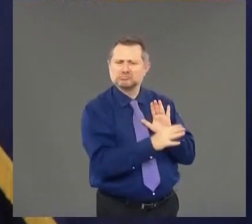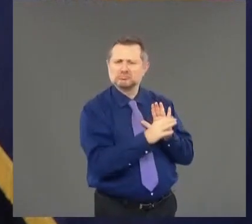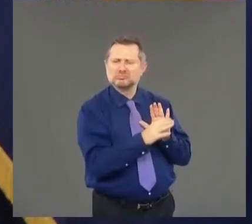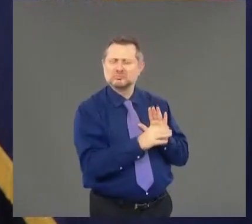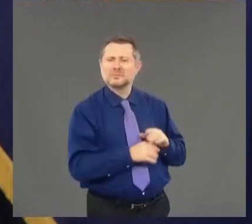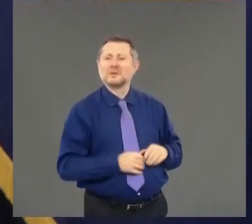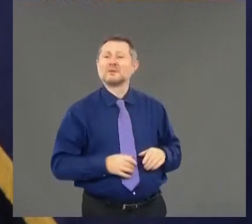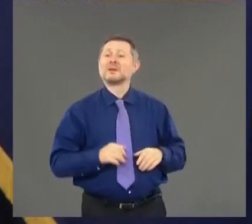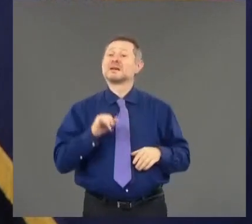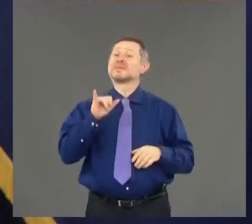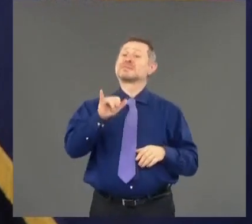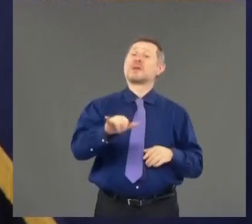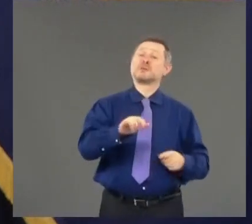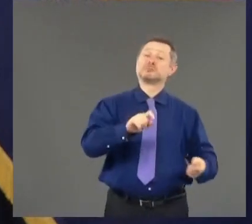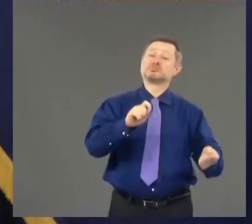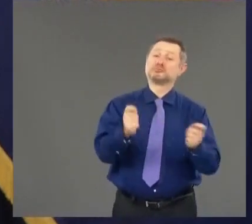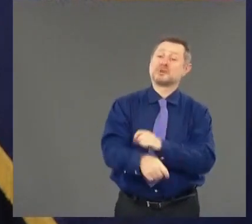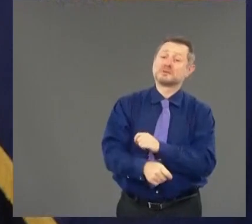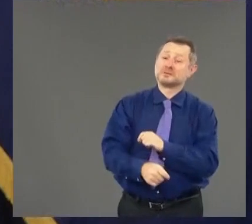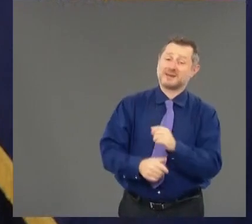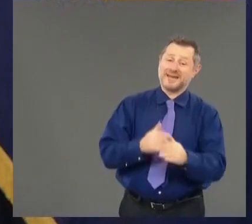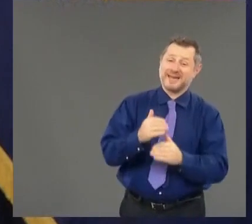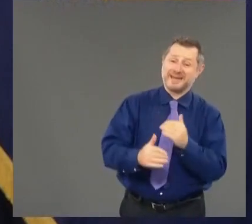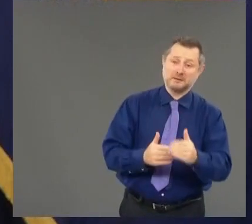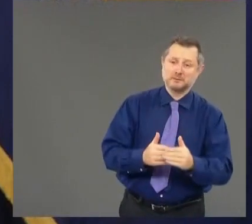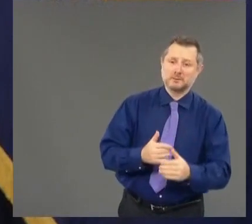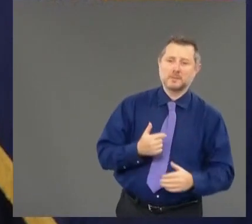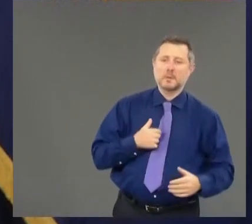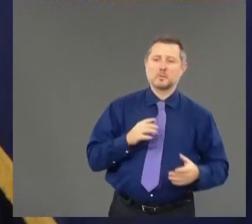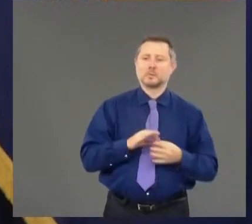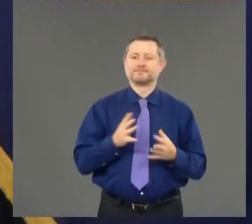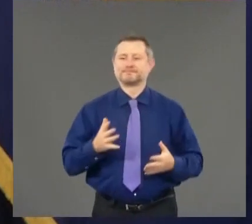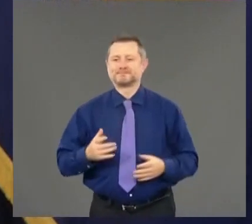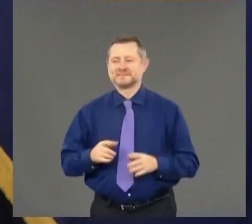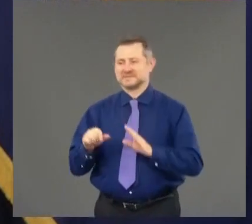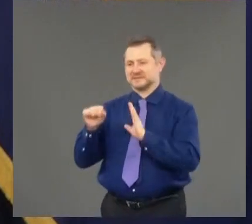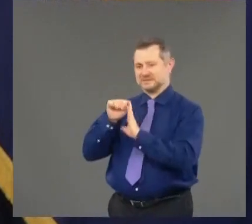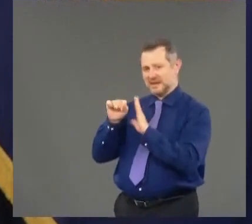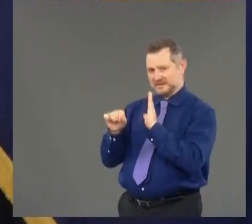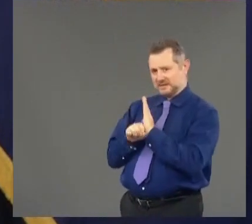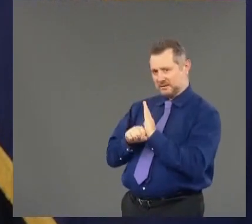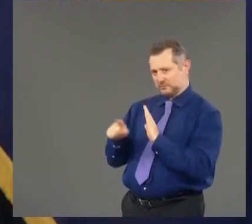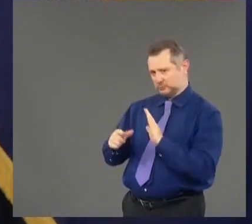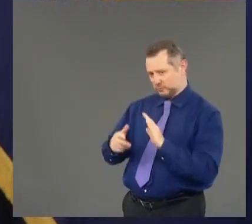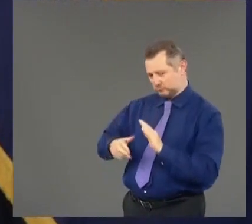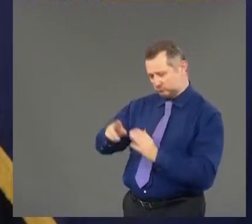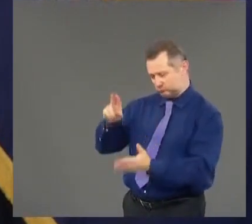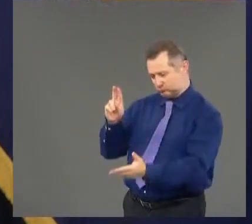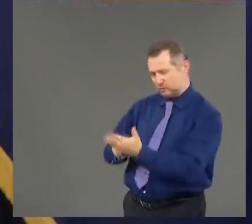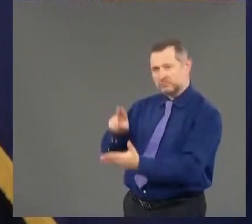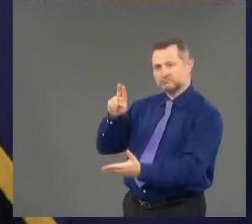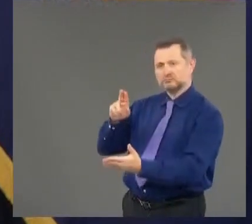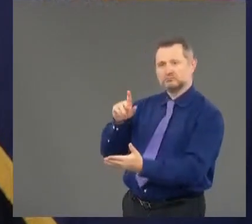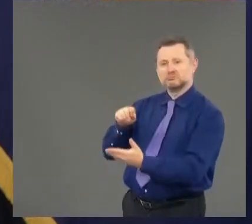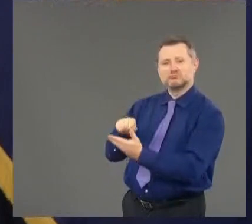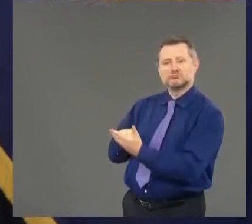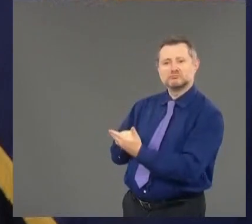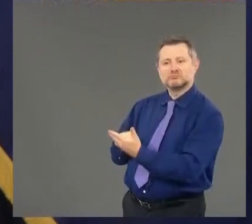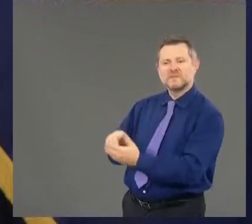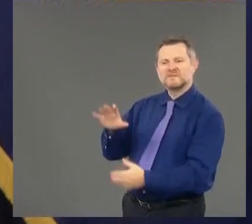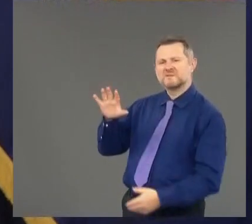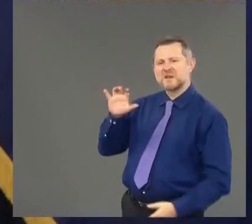I said, state executive order, 500 police departments, every